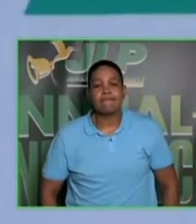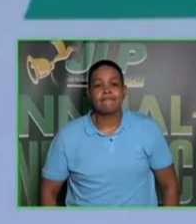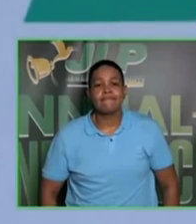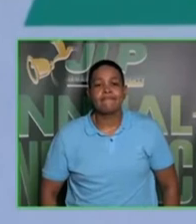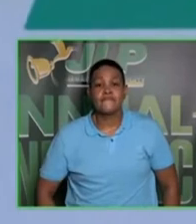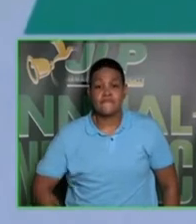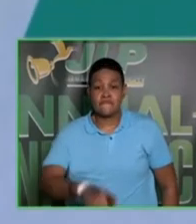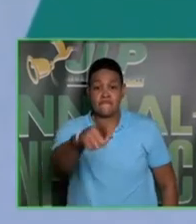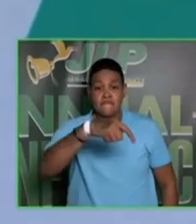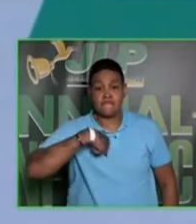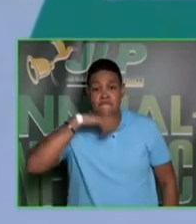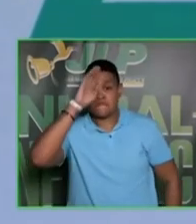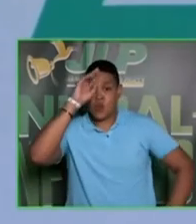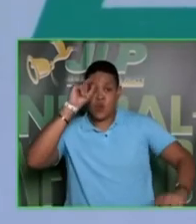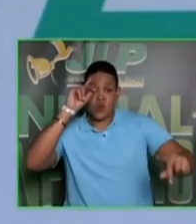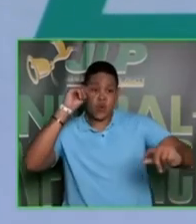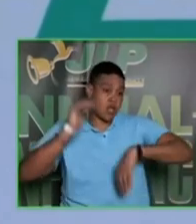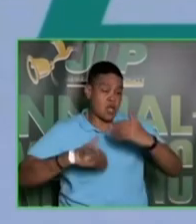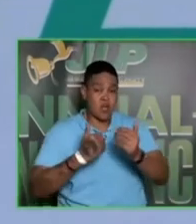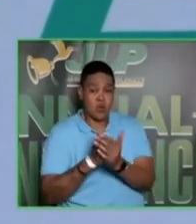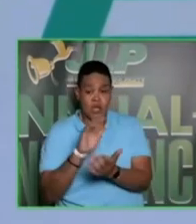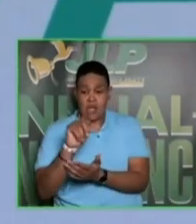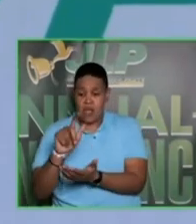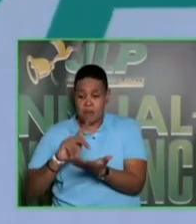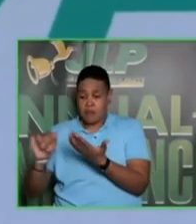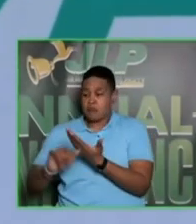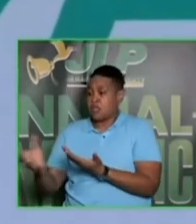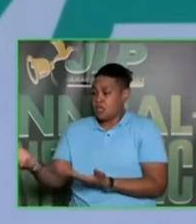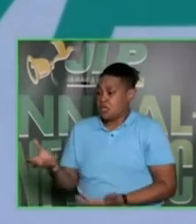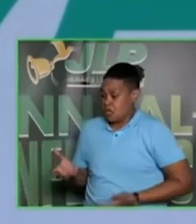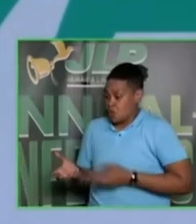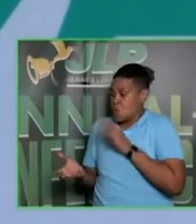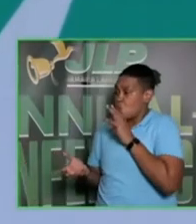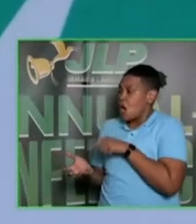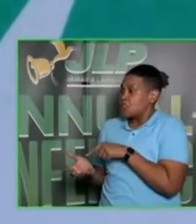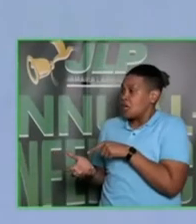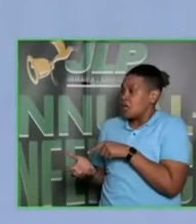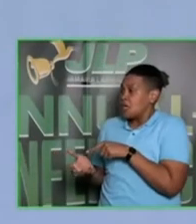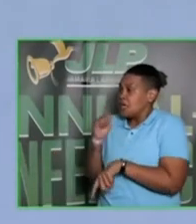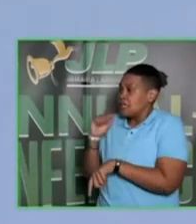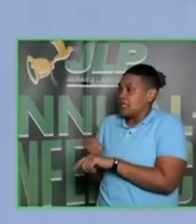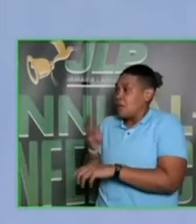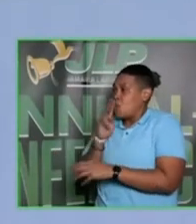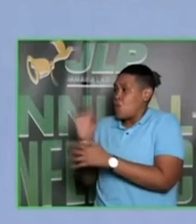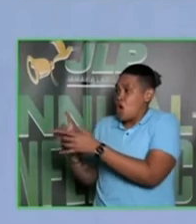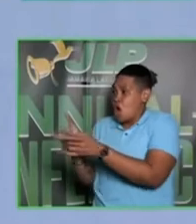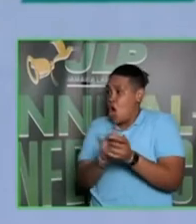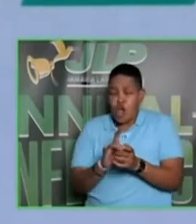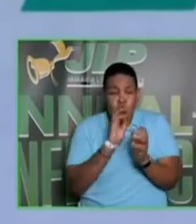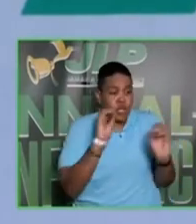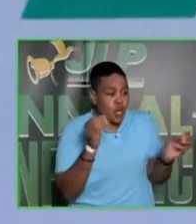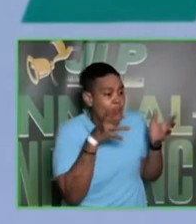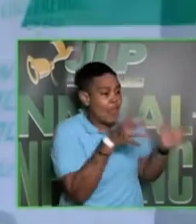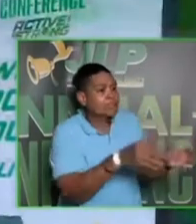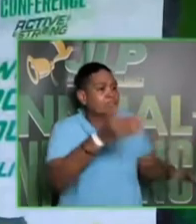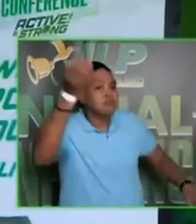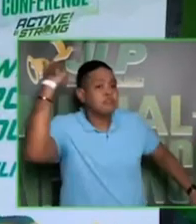So we are going to move quickly with the capital projects in water, establishing water connections where none exist